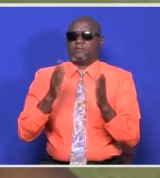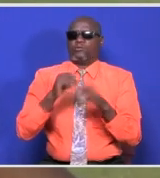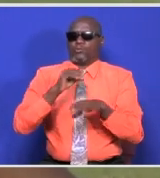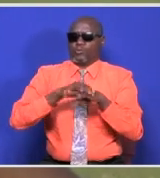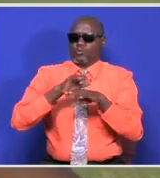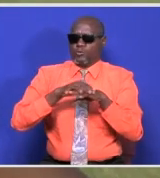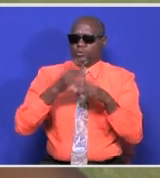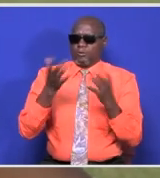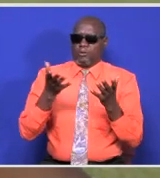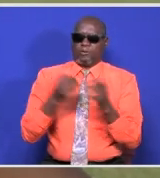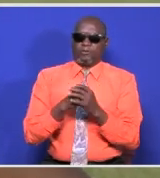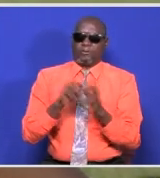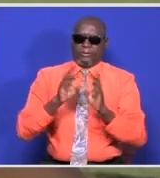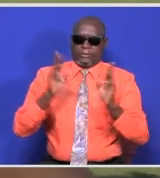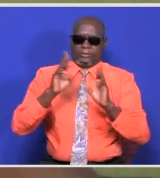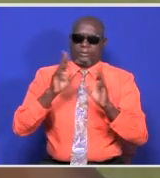ready for the matches.